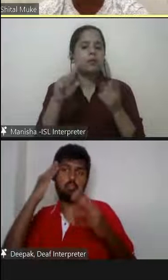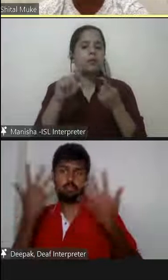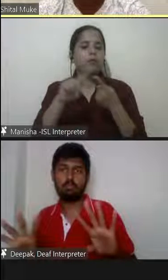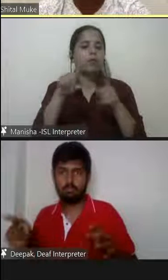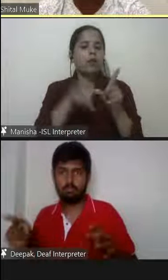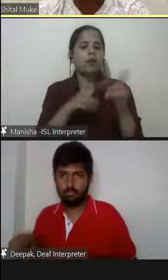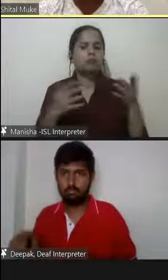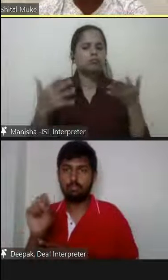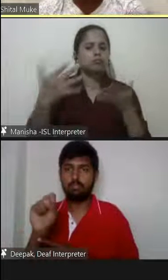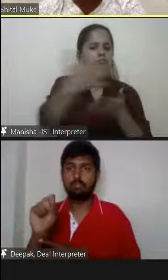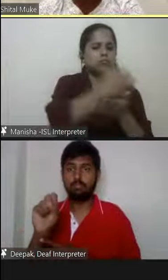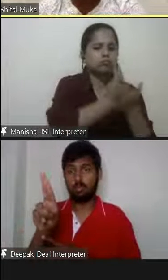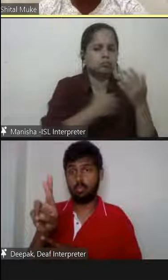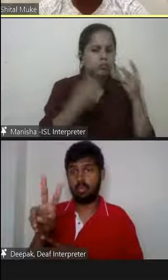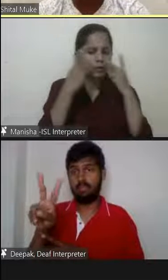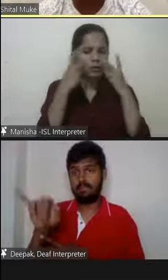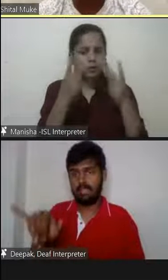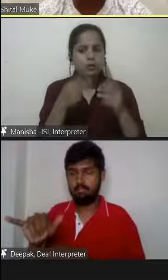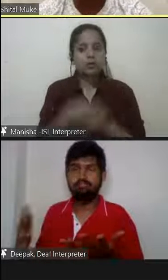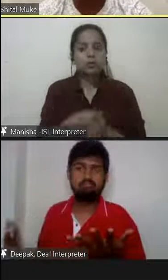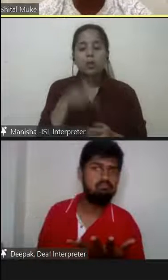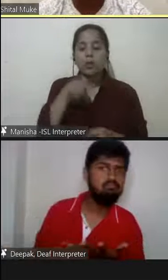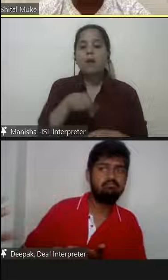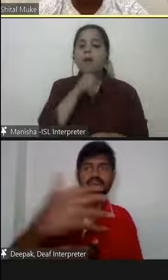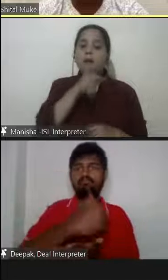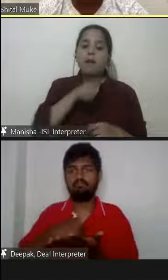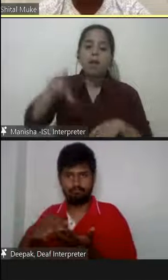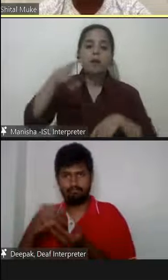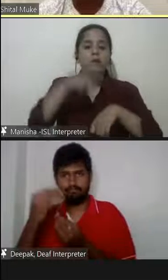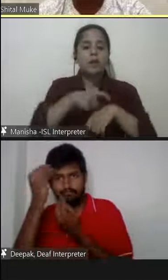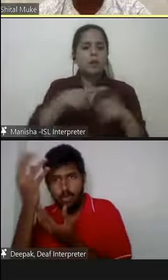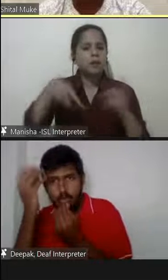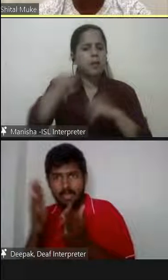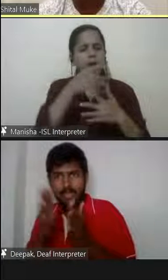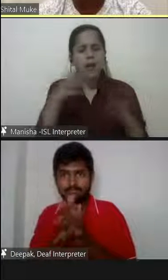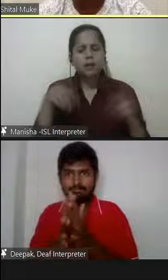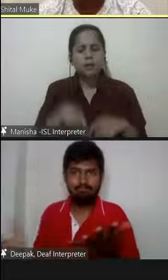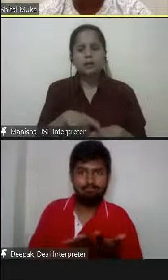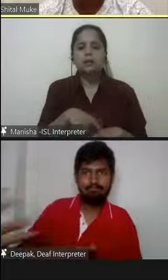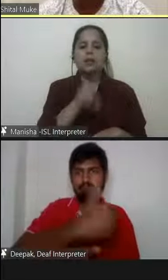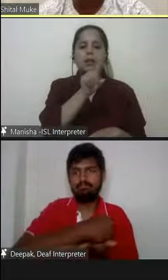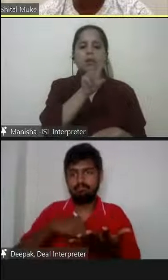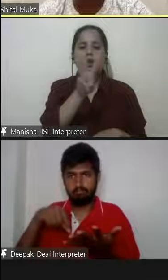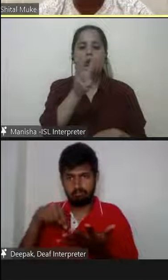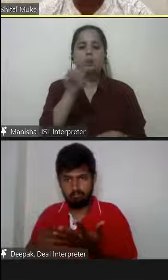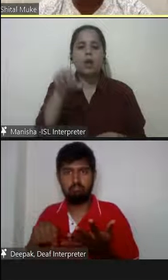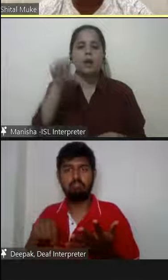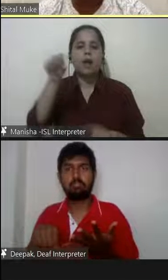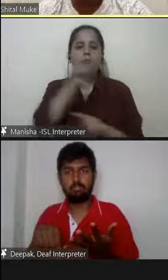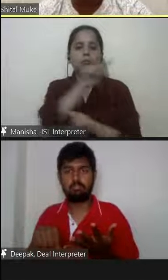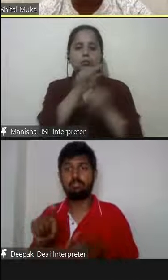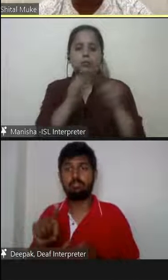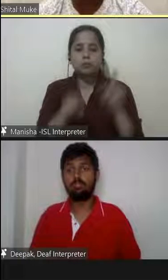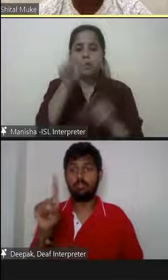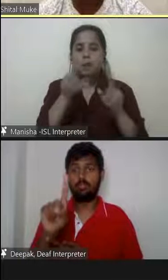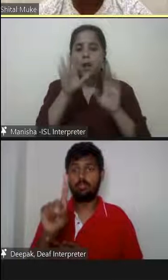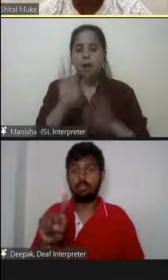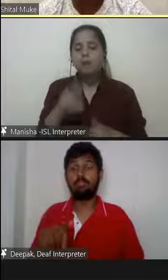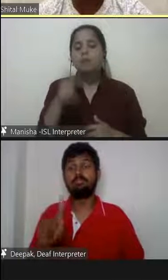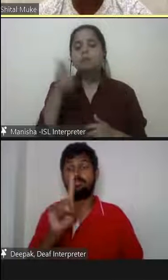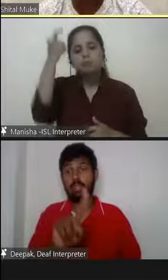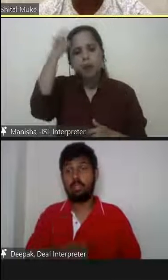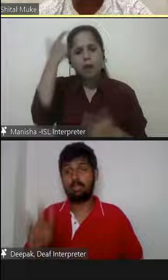2016-17, the lifetime prevalence for any mental disorder was 13.9%, whereas the current prevalence